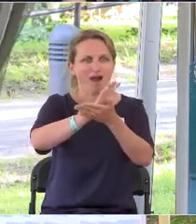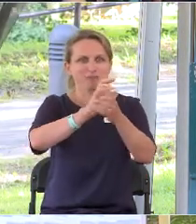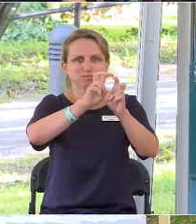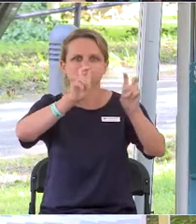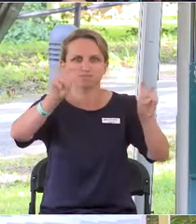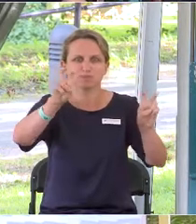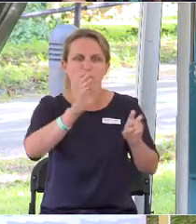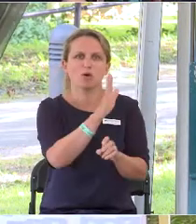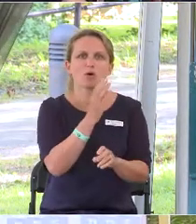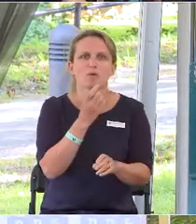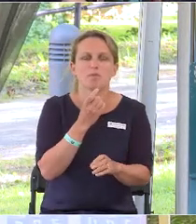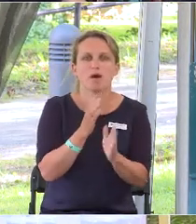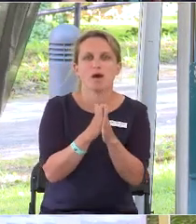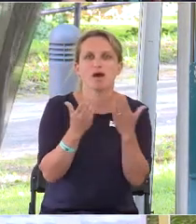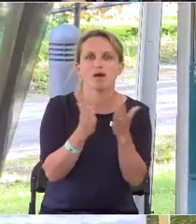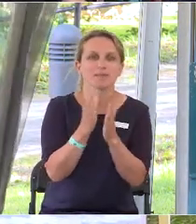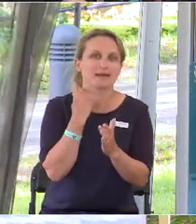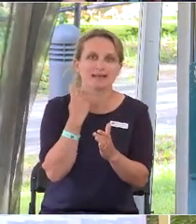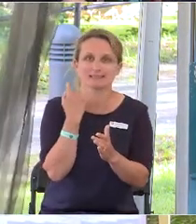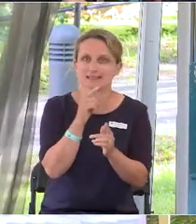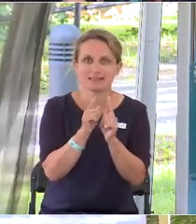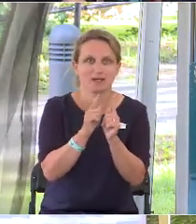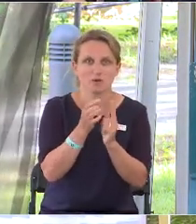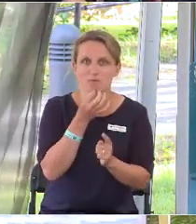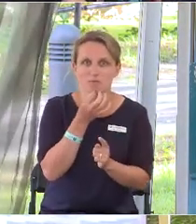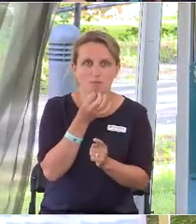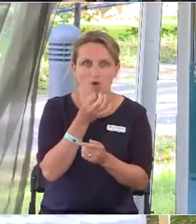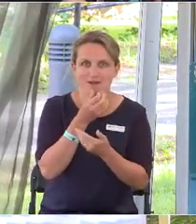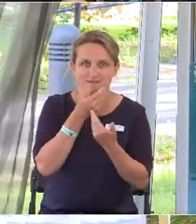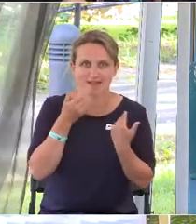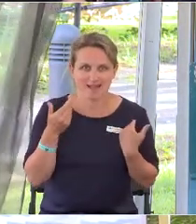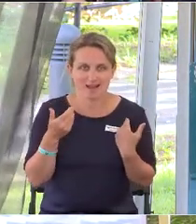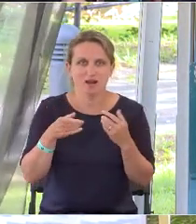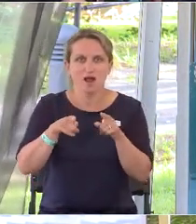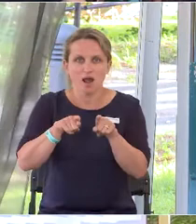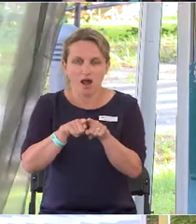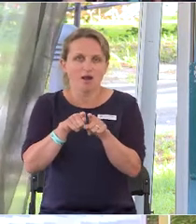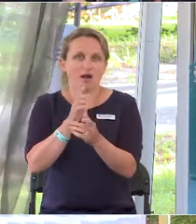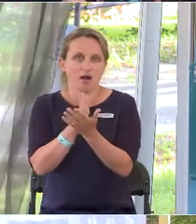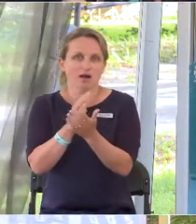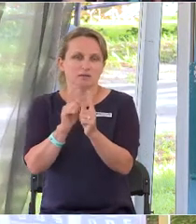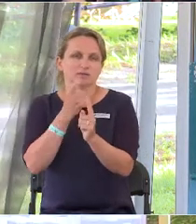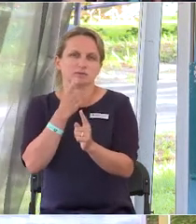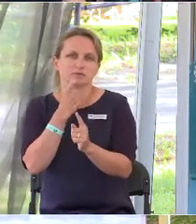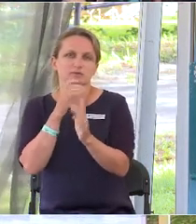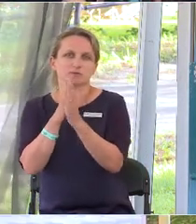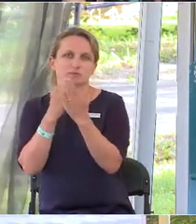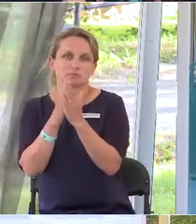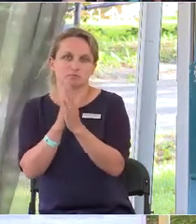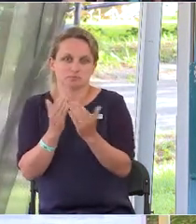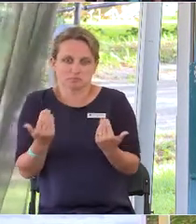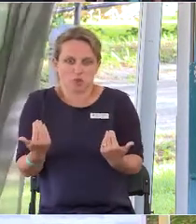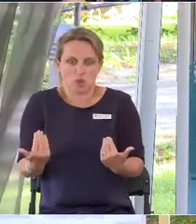Not translated to English, but I would translate it to a tale about an activist. But this book is